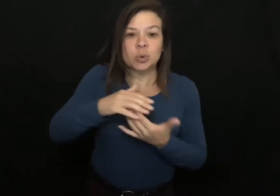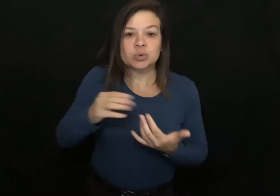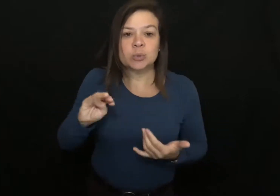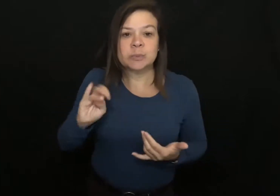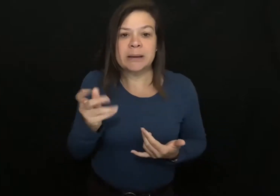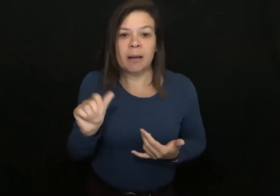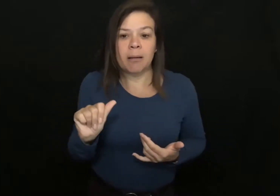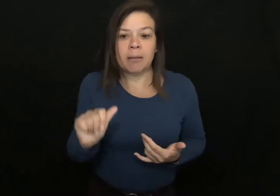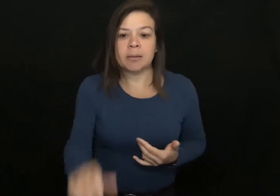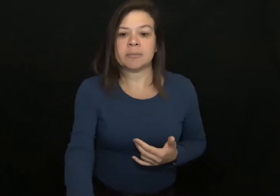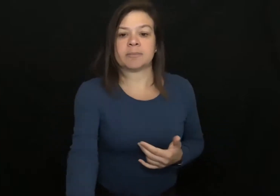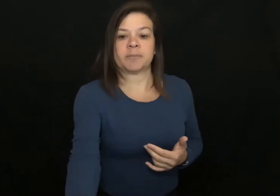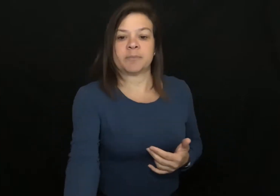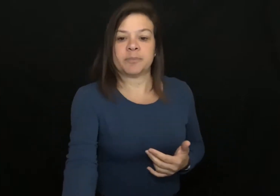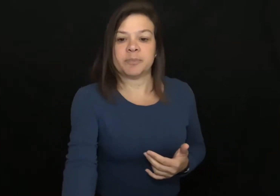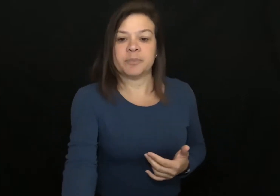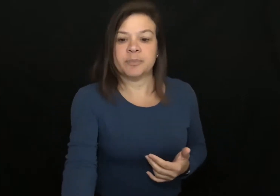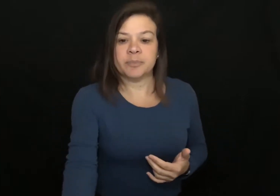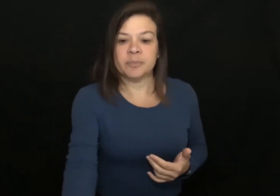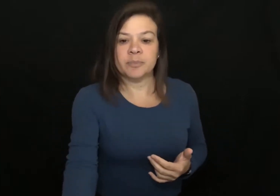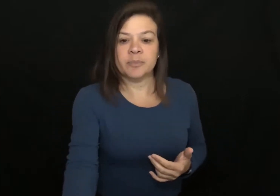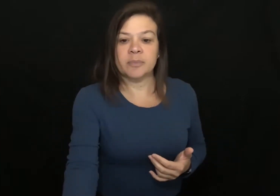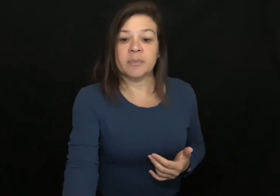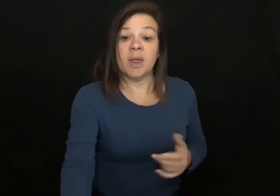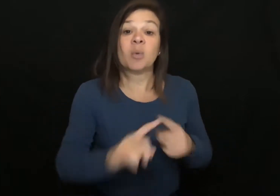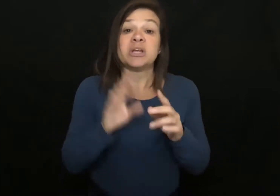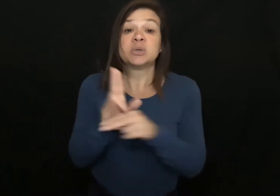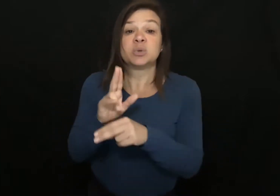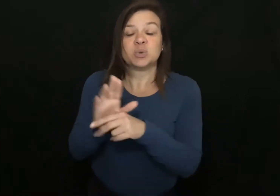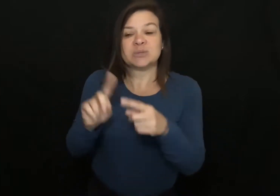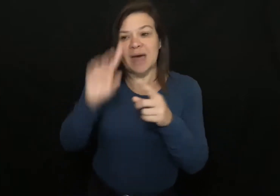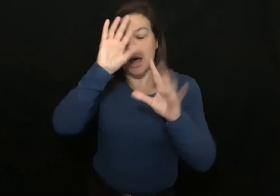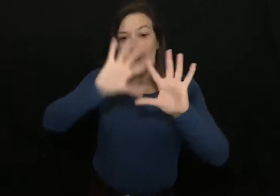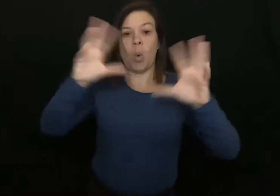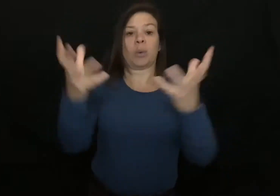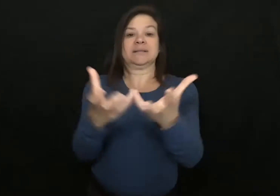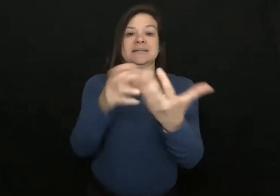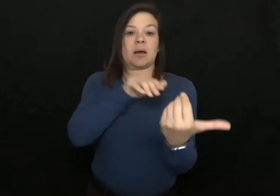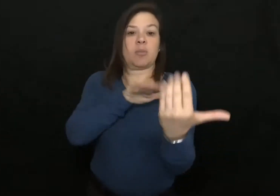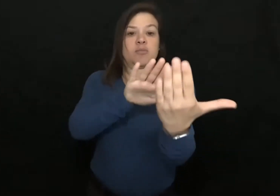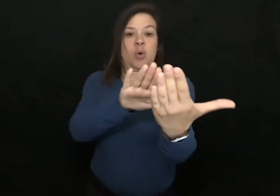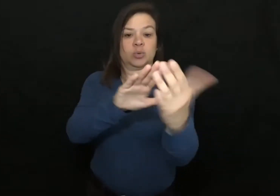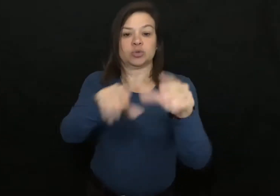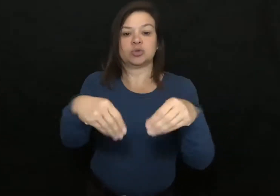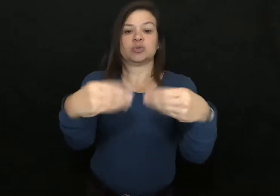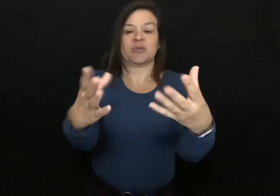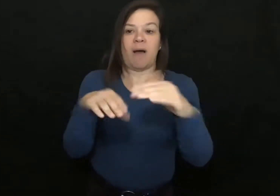that we need to take that holistic approach to the way that we provide